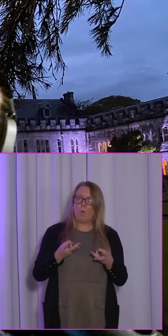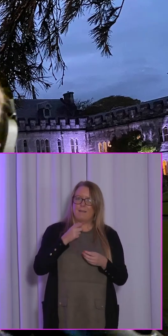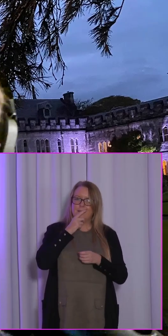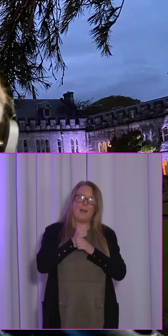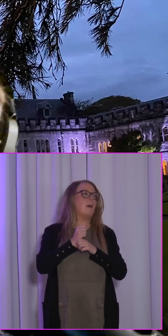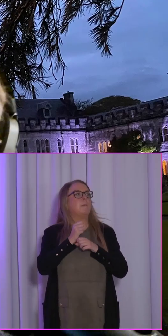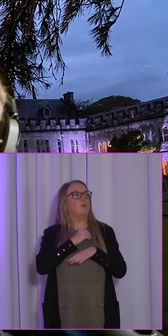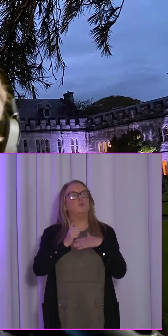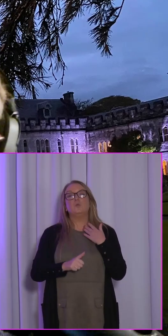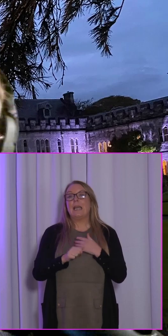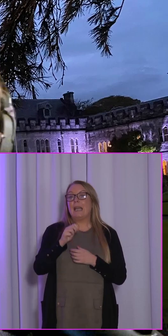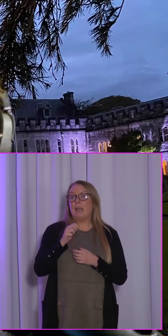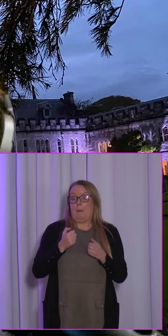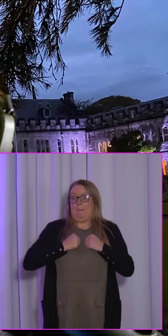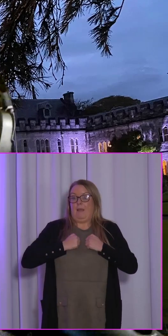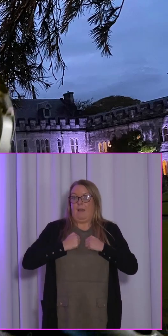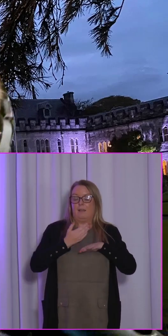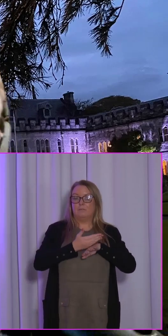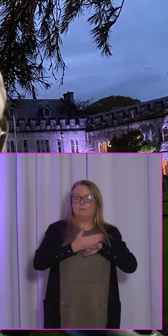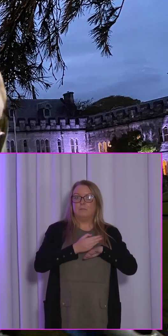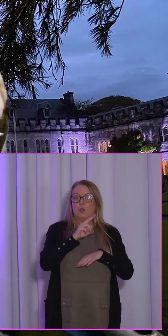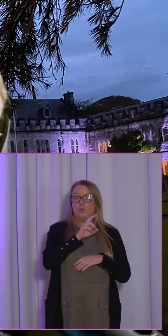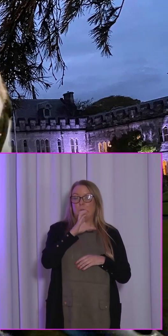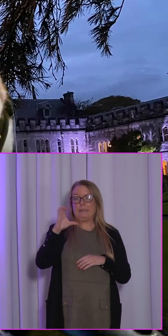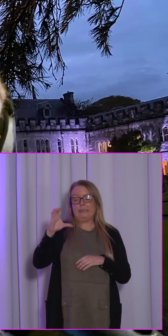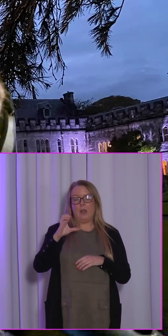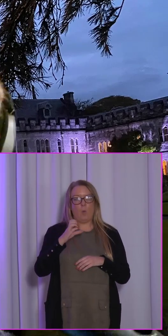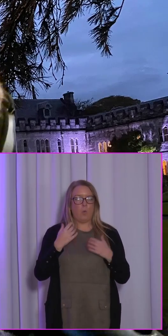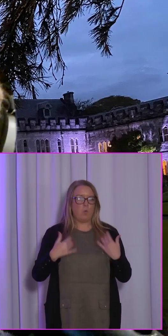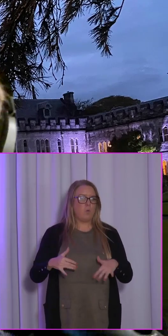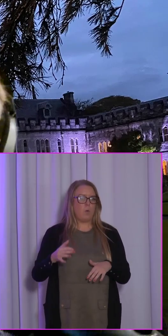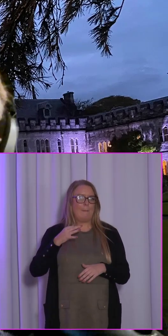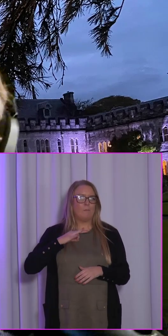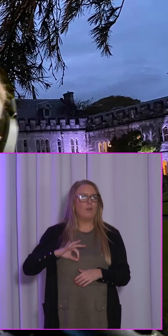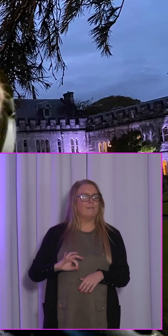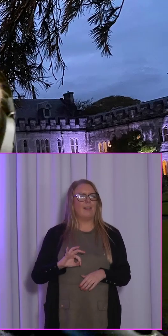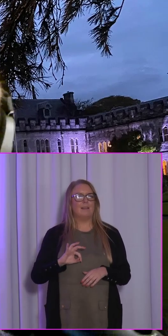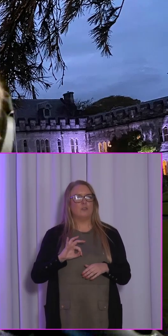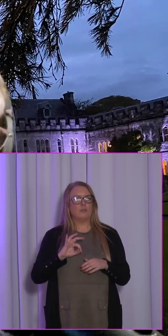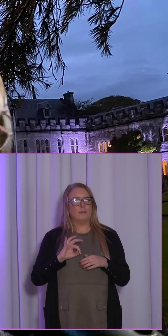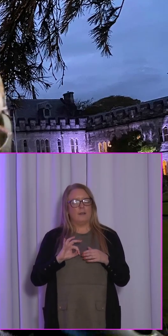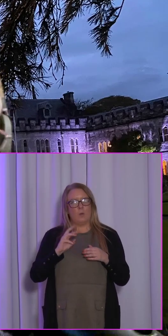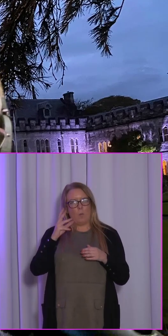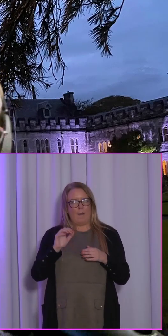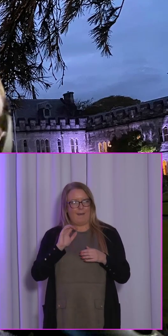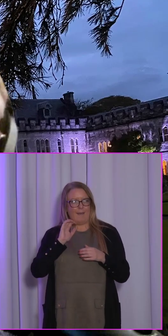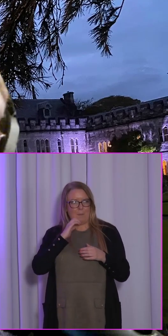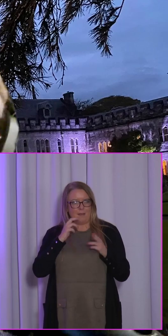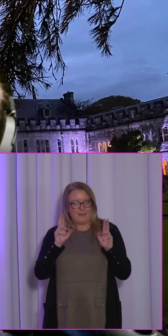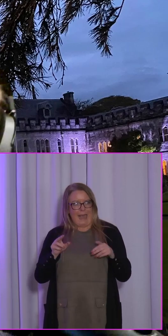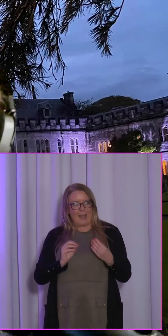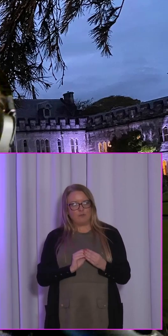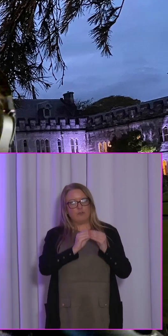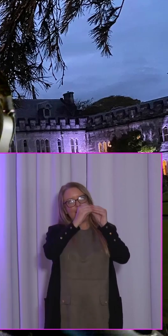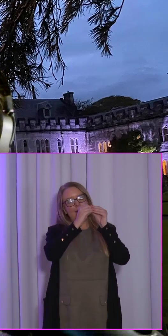at UCC, which has offered me an absolute massive privilege to be able to create first in the world